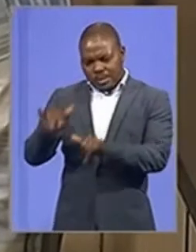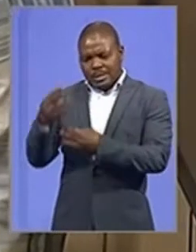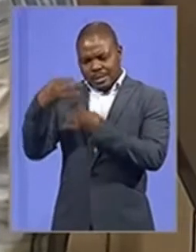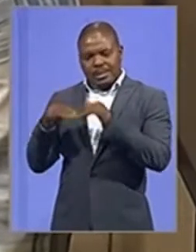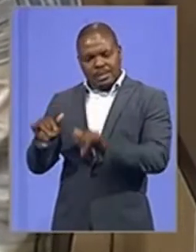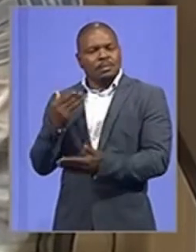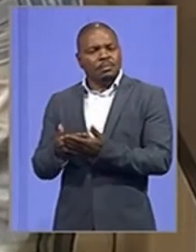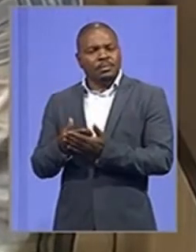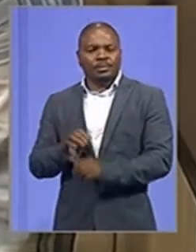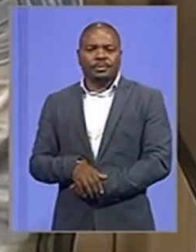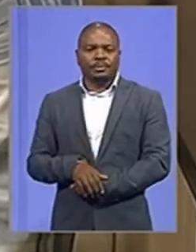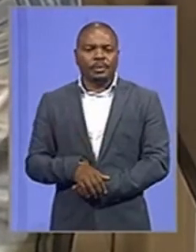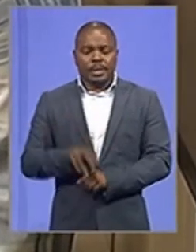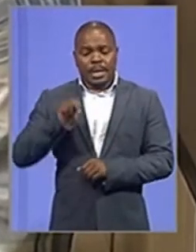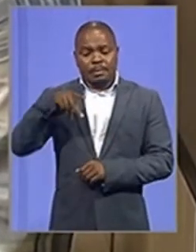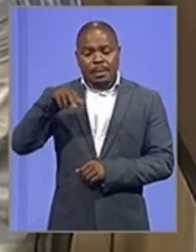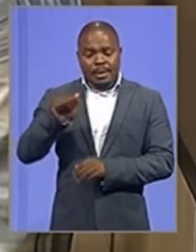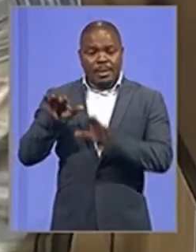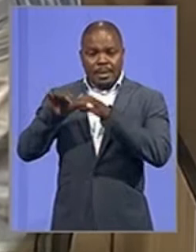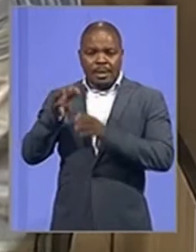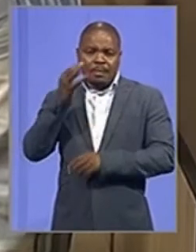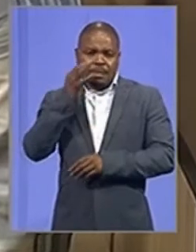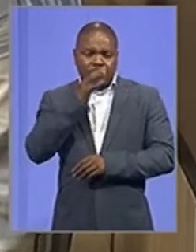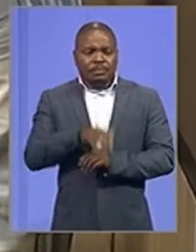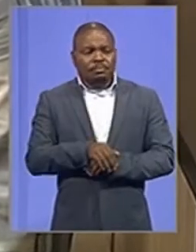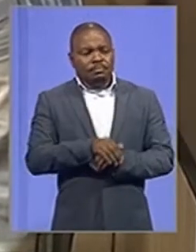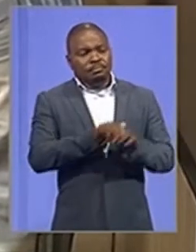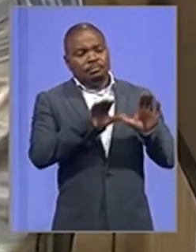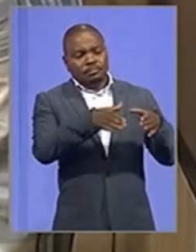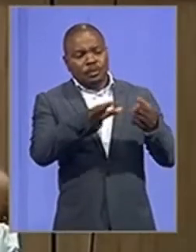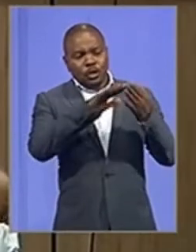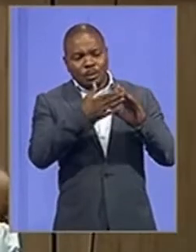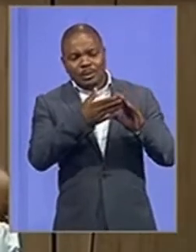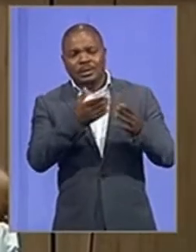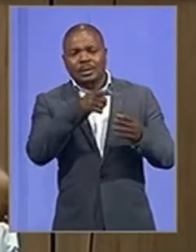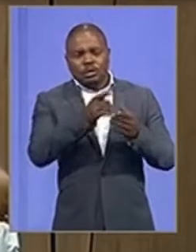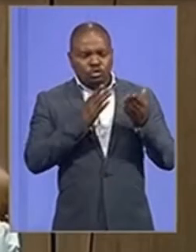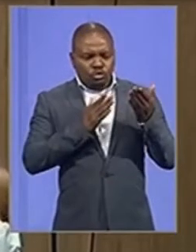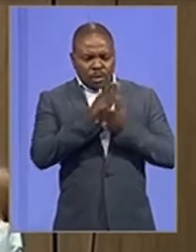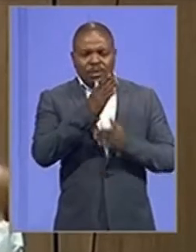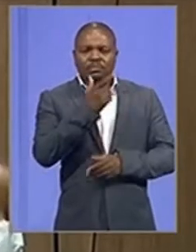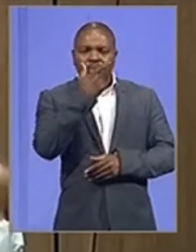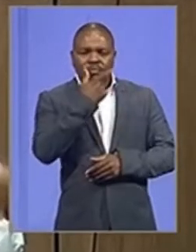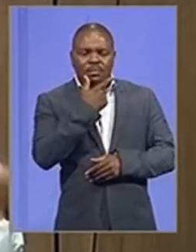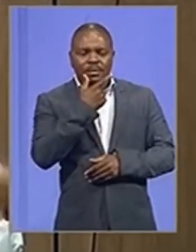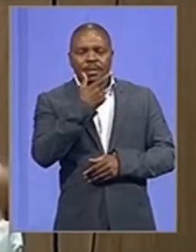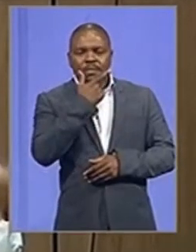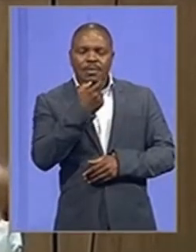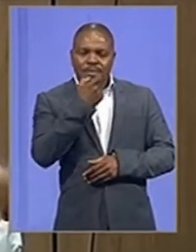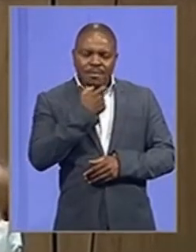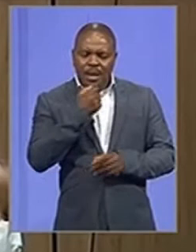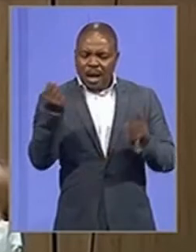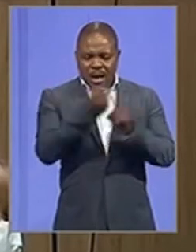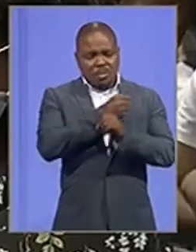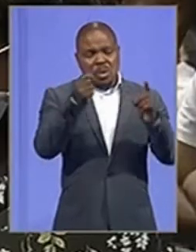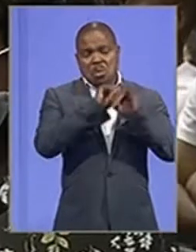lefitshwaneng. Bosekisi bo ngangile ka la gore tiriso dikgoka mo mokgatlho wa baagi wa ditshwanelo tsa baratani ba bongwe le bongwe e ile